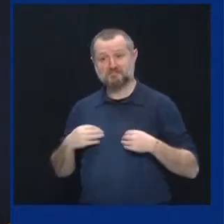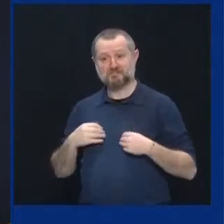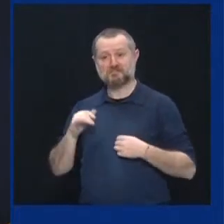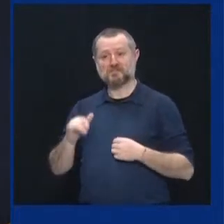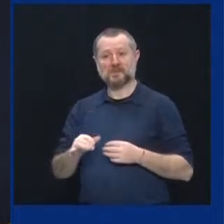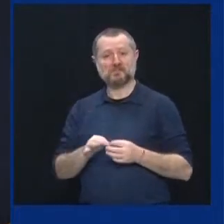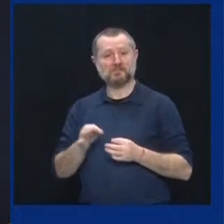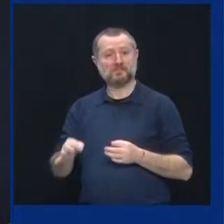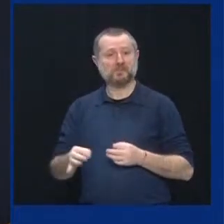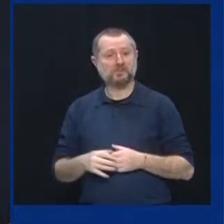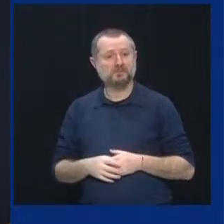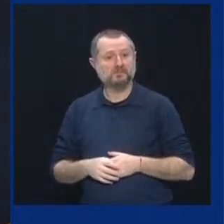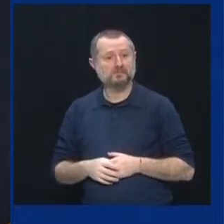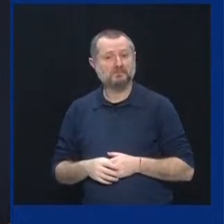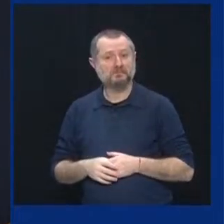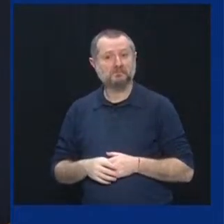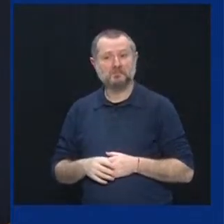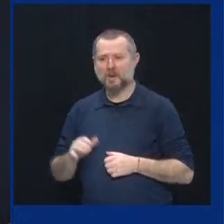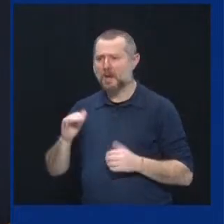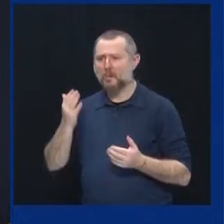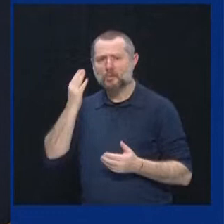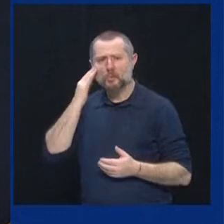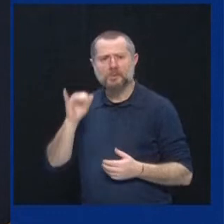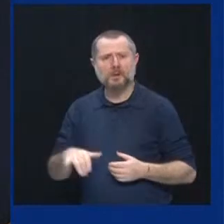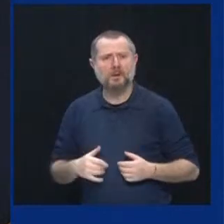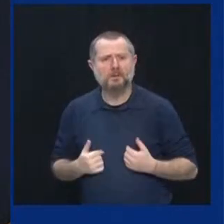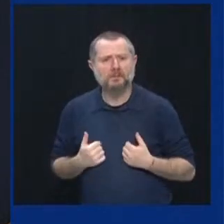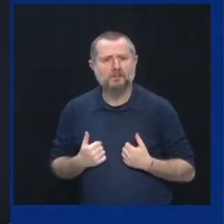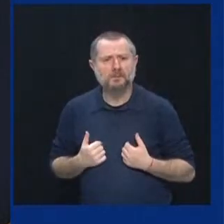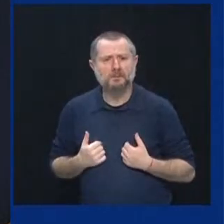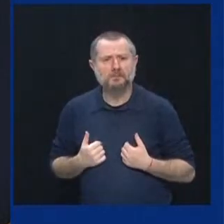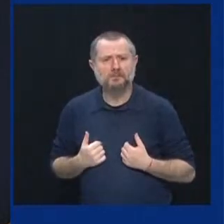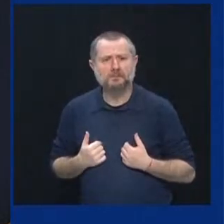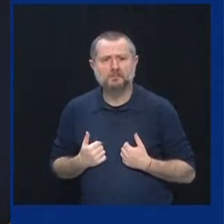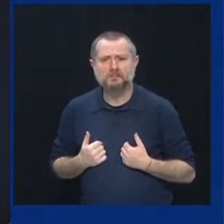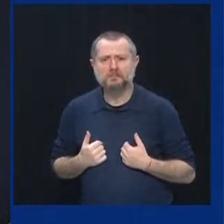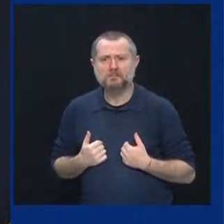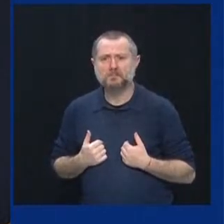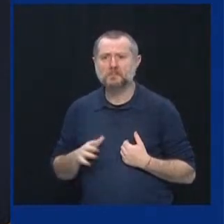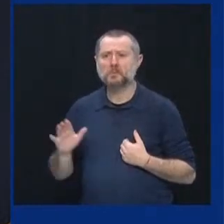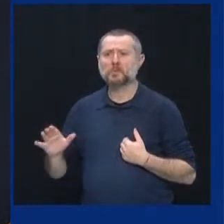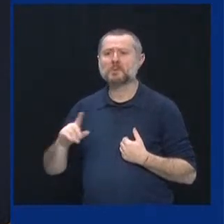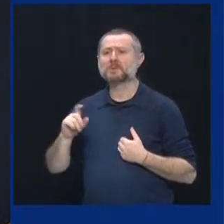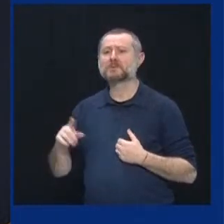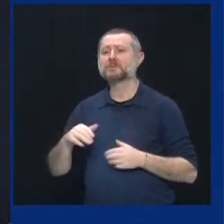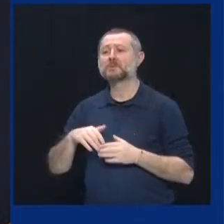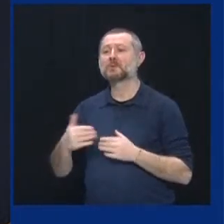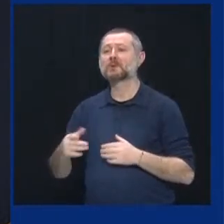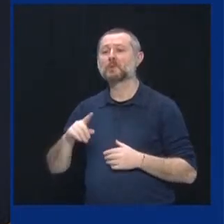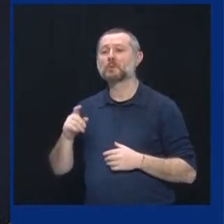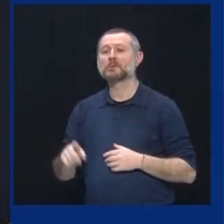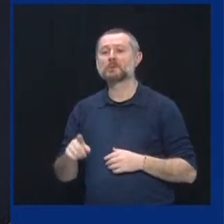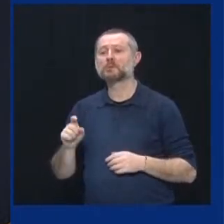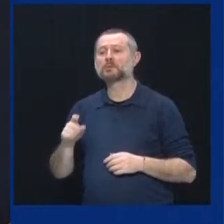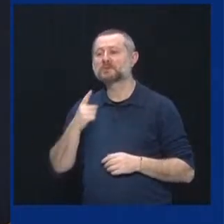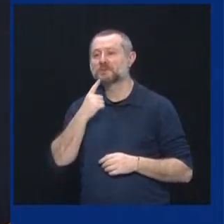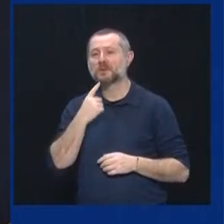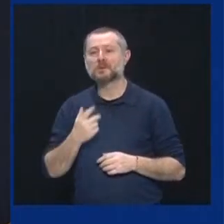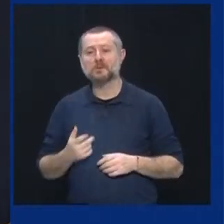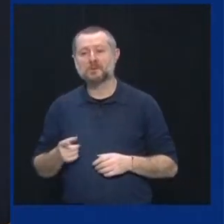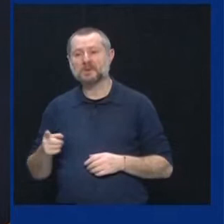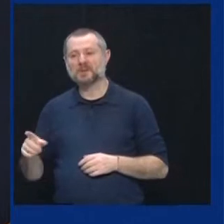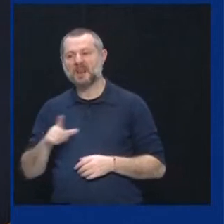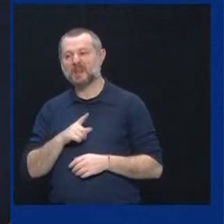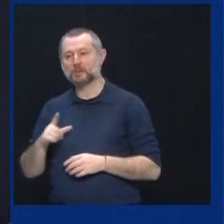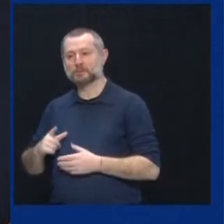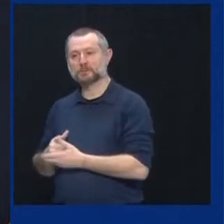And I'll tell you why you know, Andrew. Because your follow-up question would have been to the state